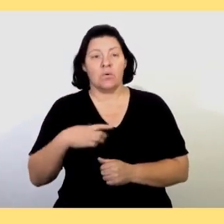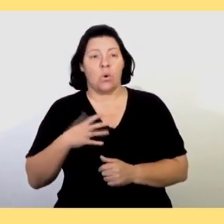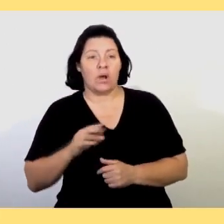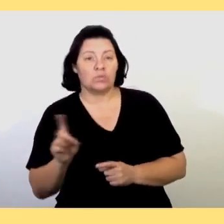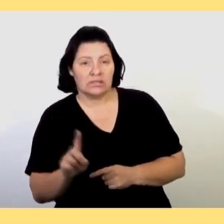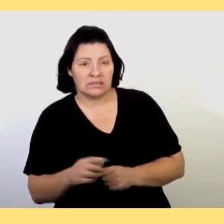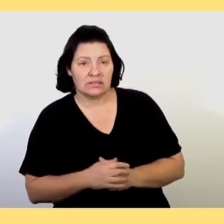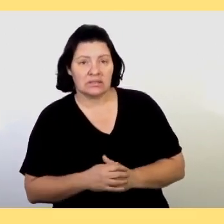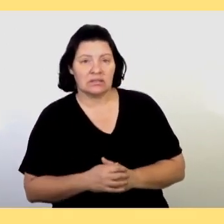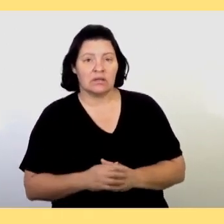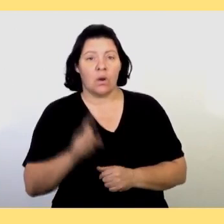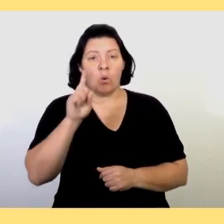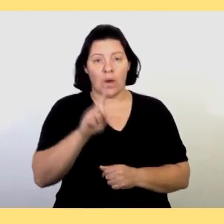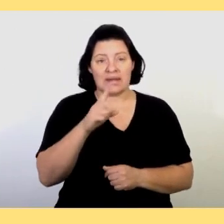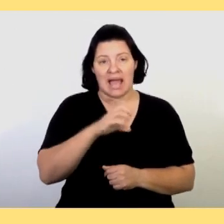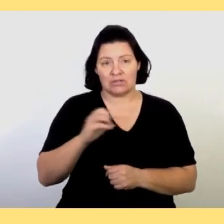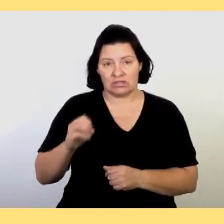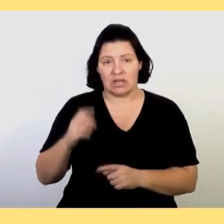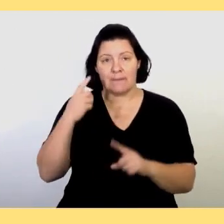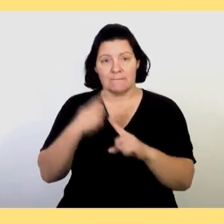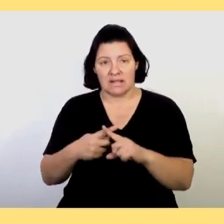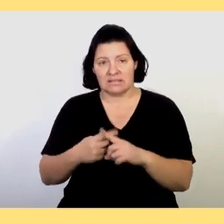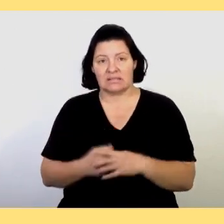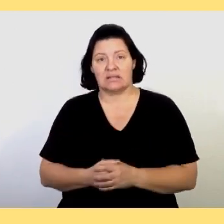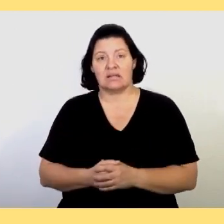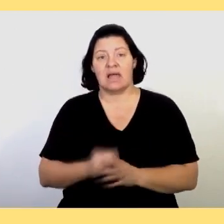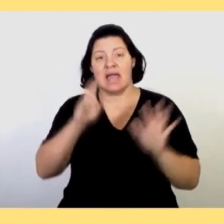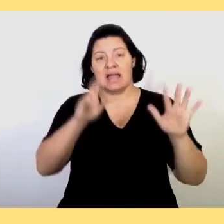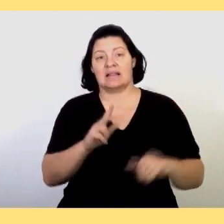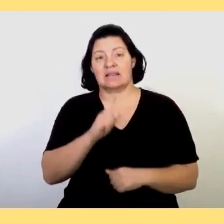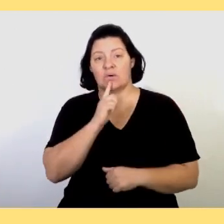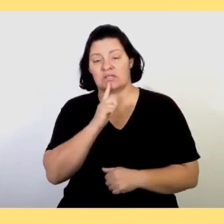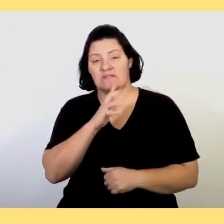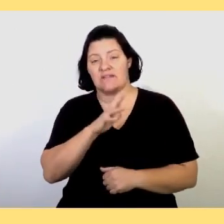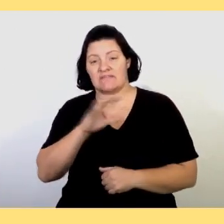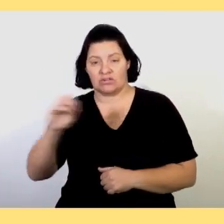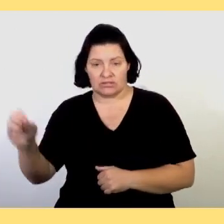200. What do you have? 100 multiplied by the